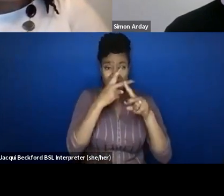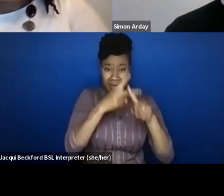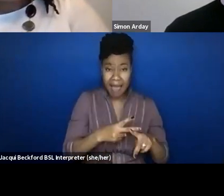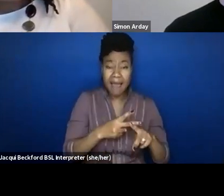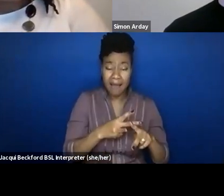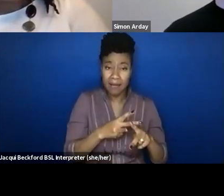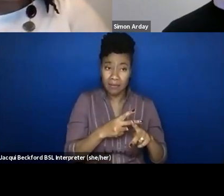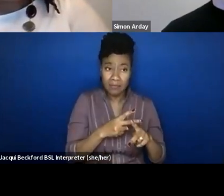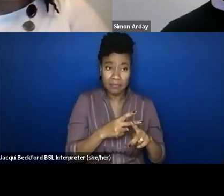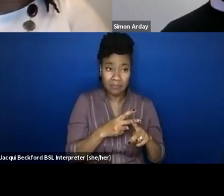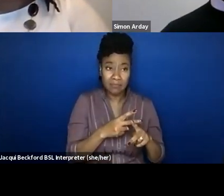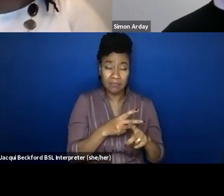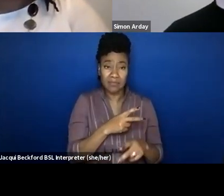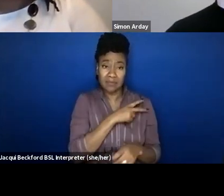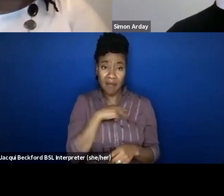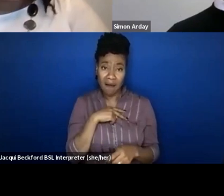and this is something I heard the other week, is